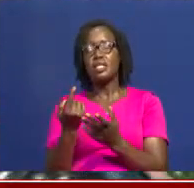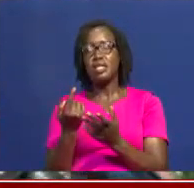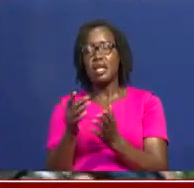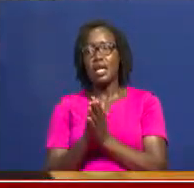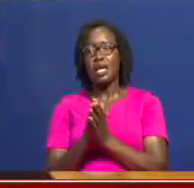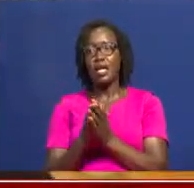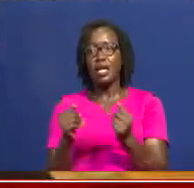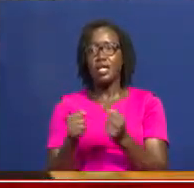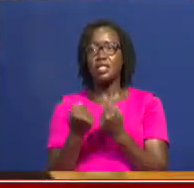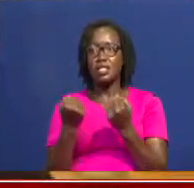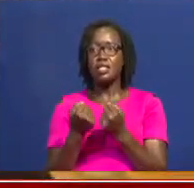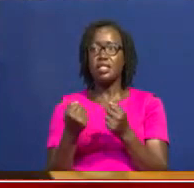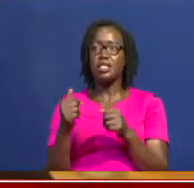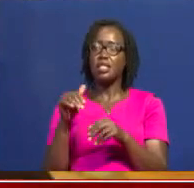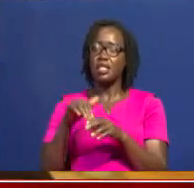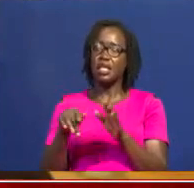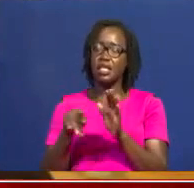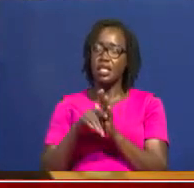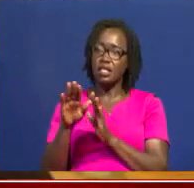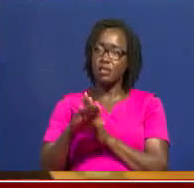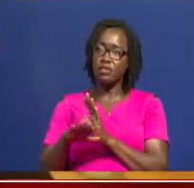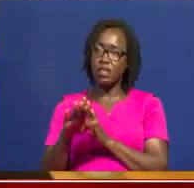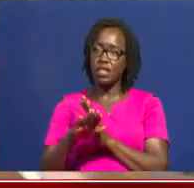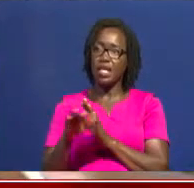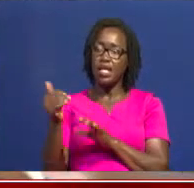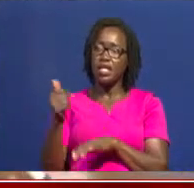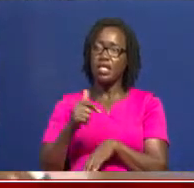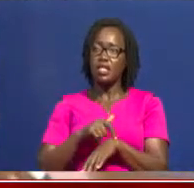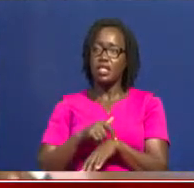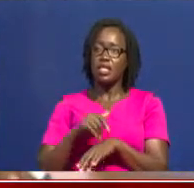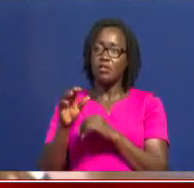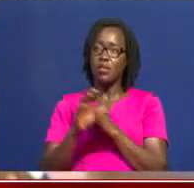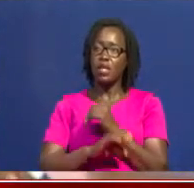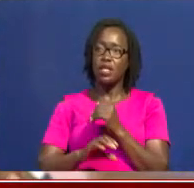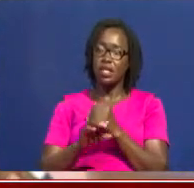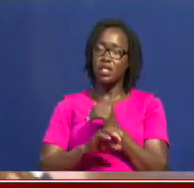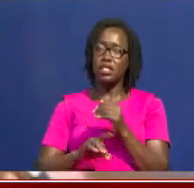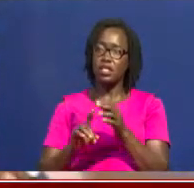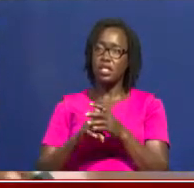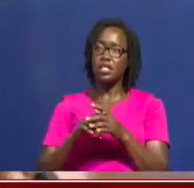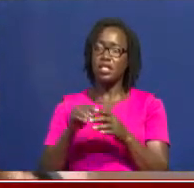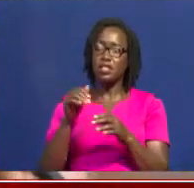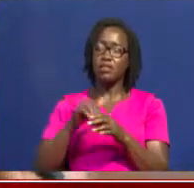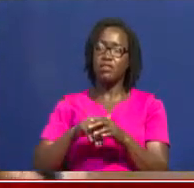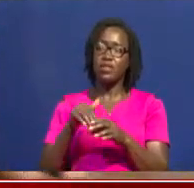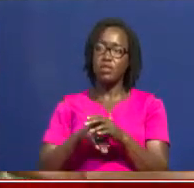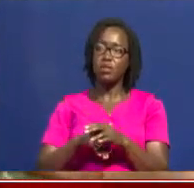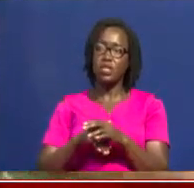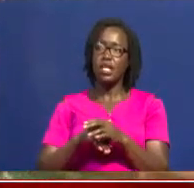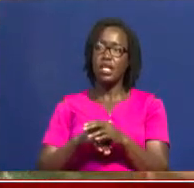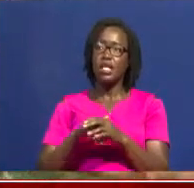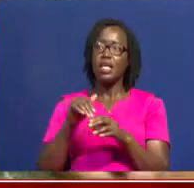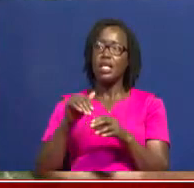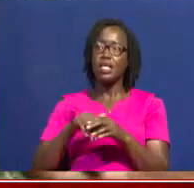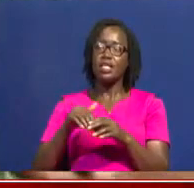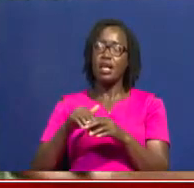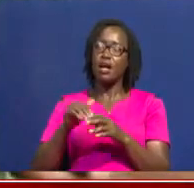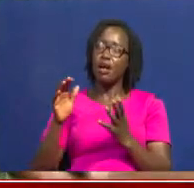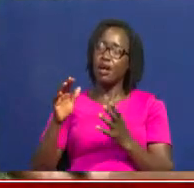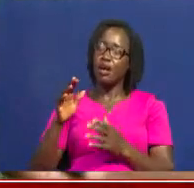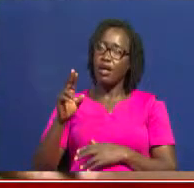of an accident in a nuclear power plant. Anytime a country gets into investment in a nuclear power